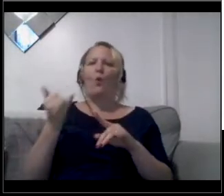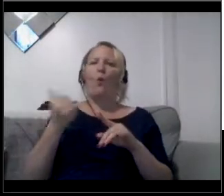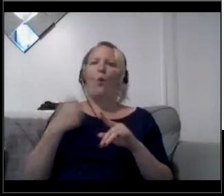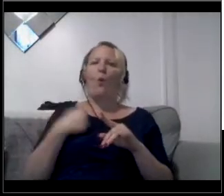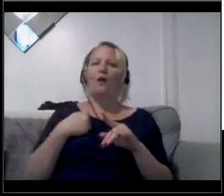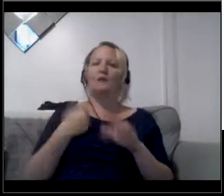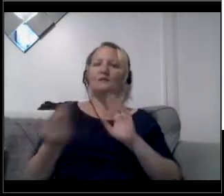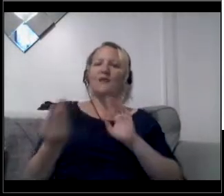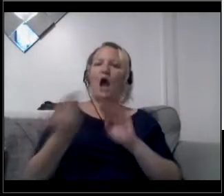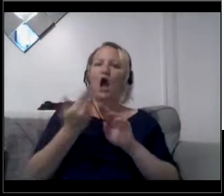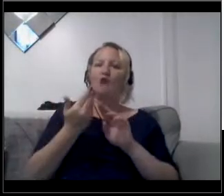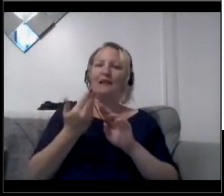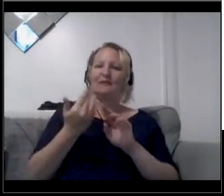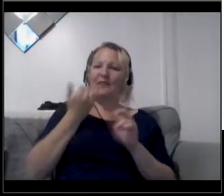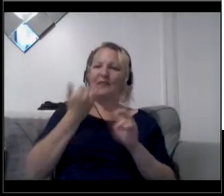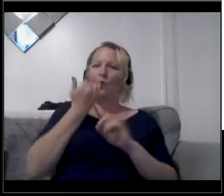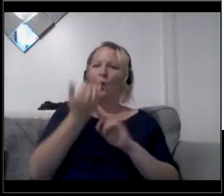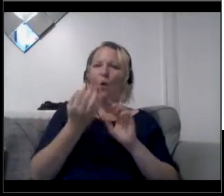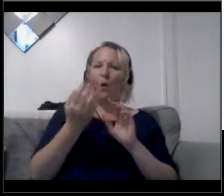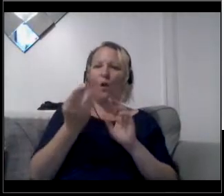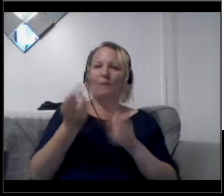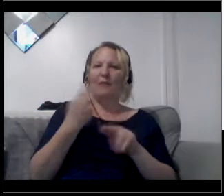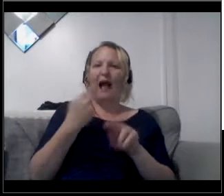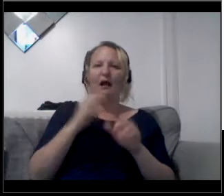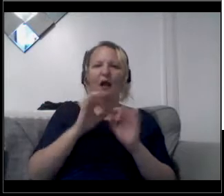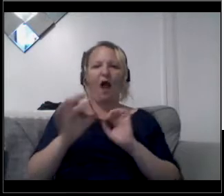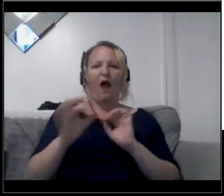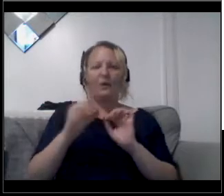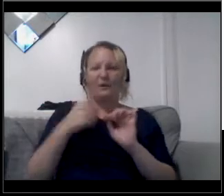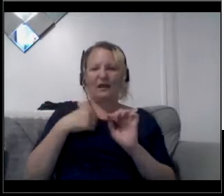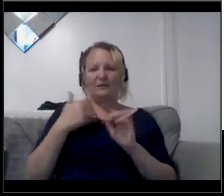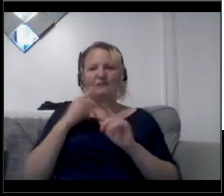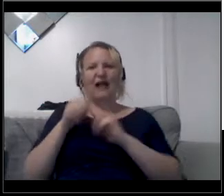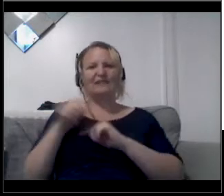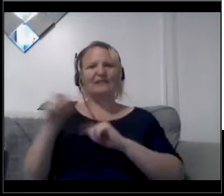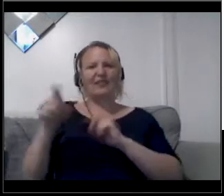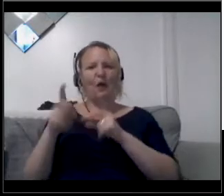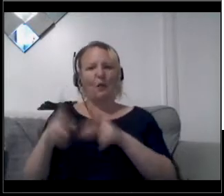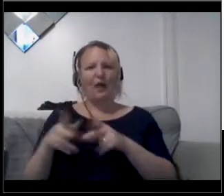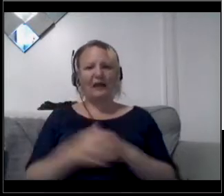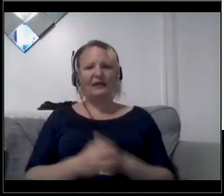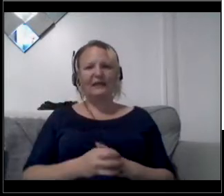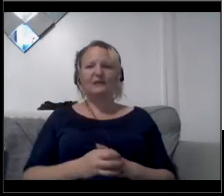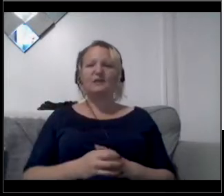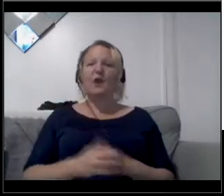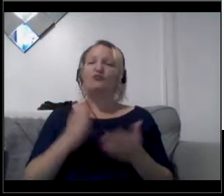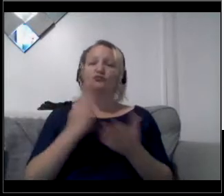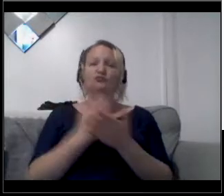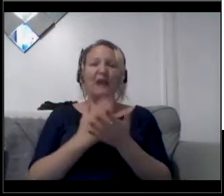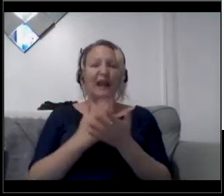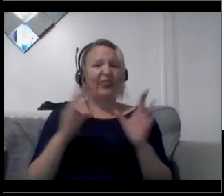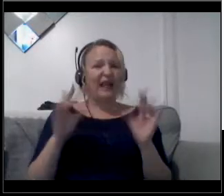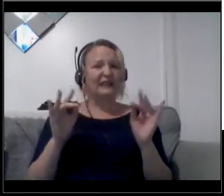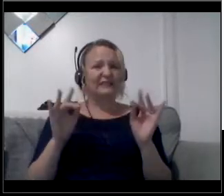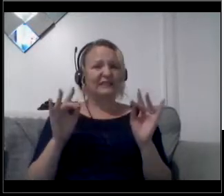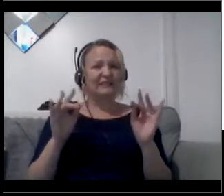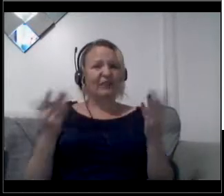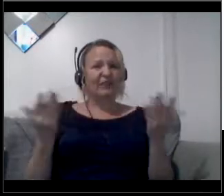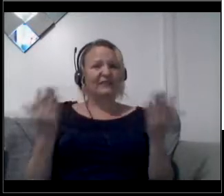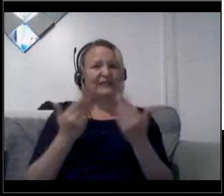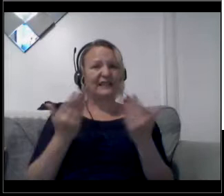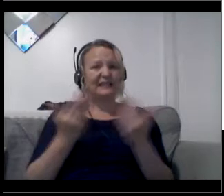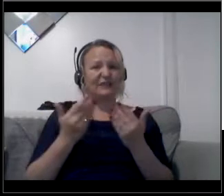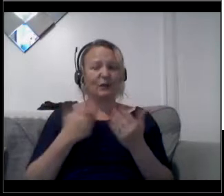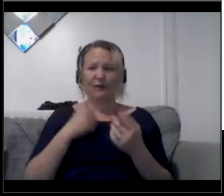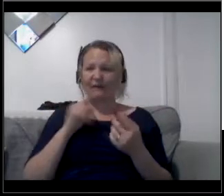telephone callback line. It might be something that we can pick up there. That's probably all we have time for this evening. I think we've answered all